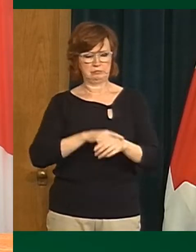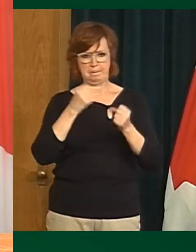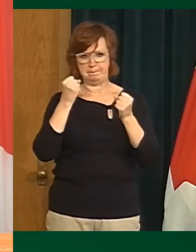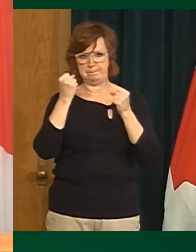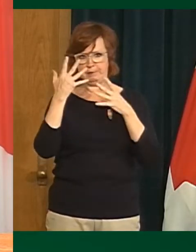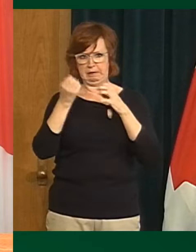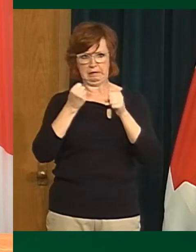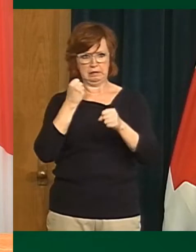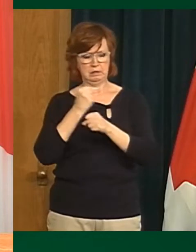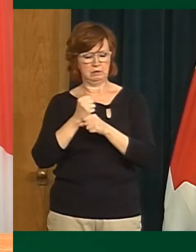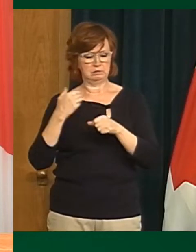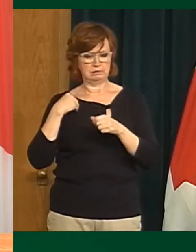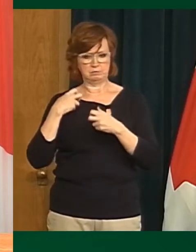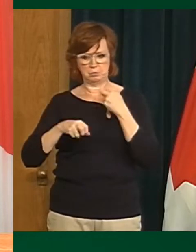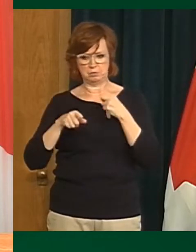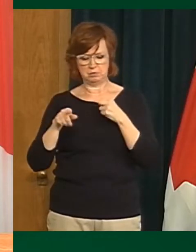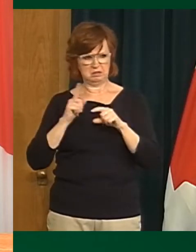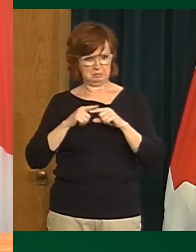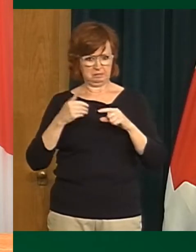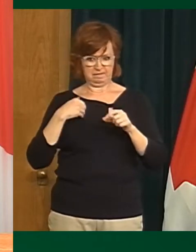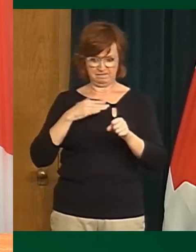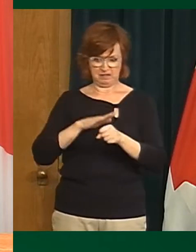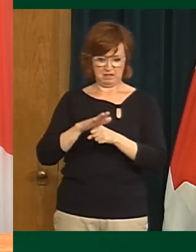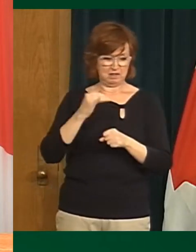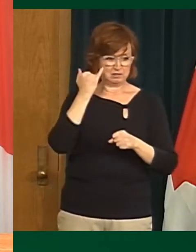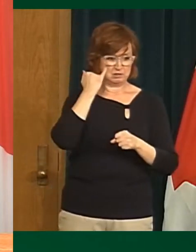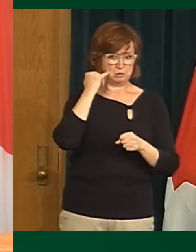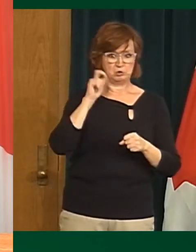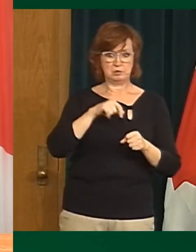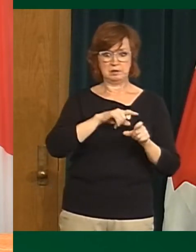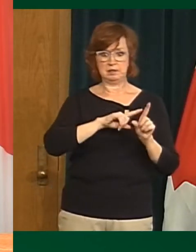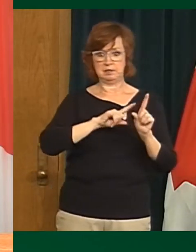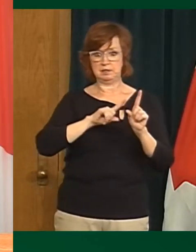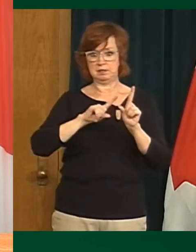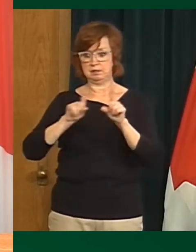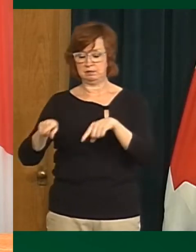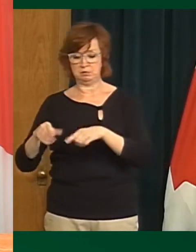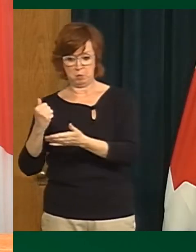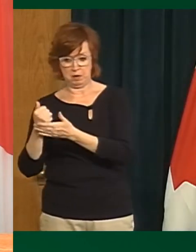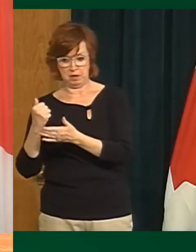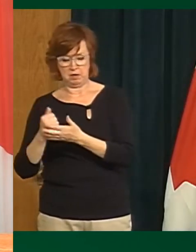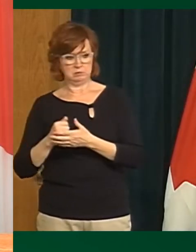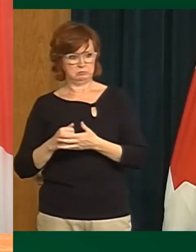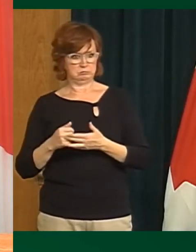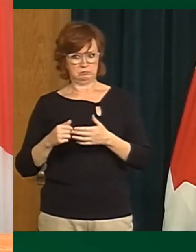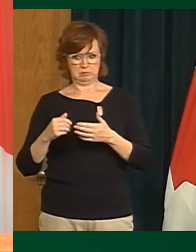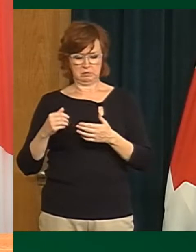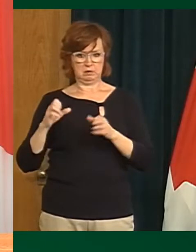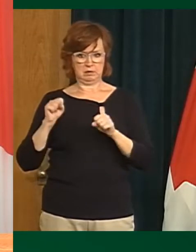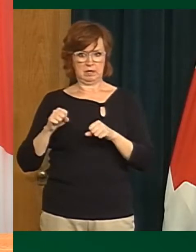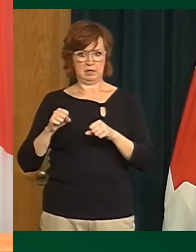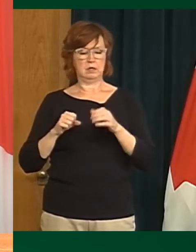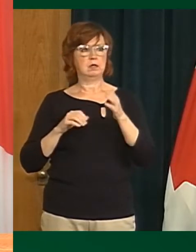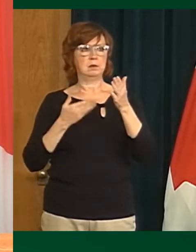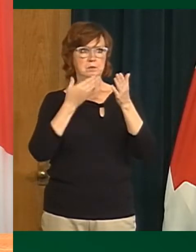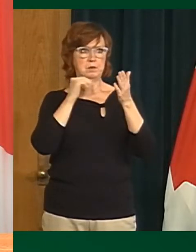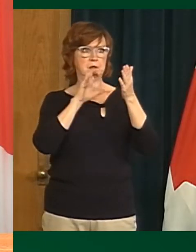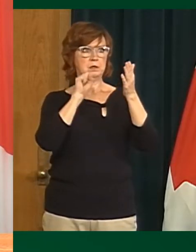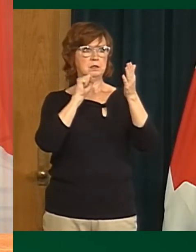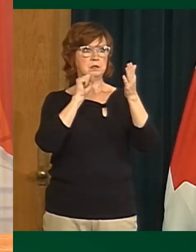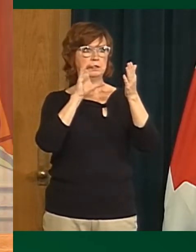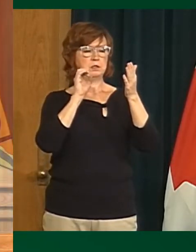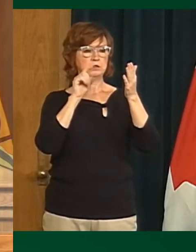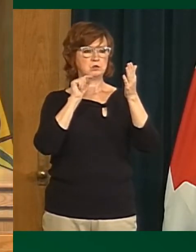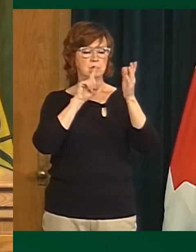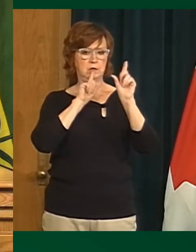the staffing capacity to use them? We'll ask Scott to answer that question. Sure. So it's a good